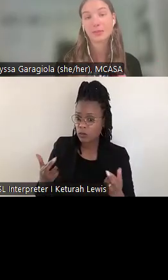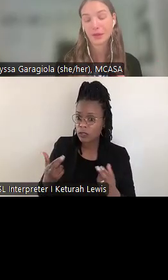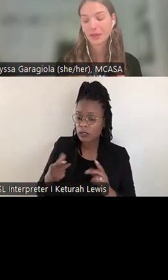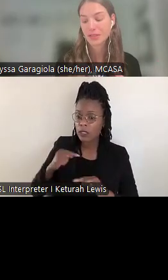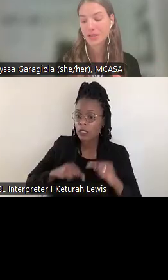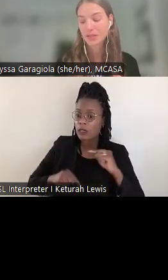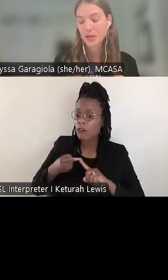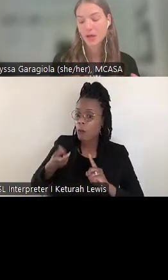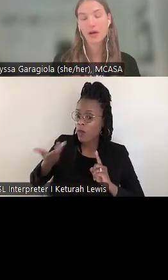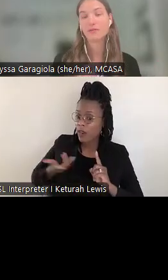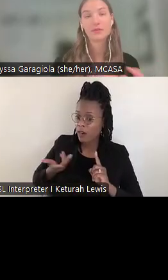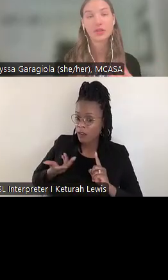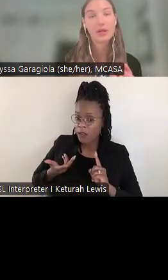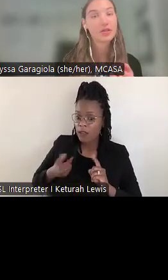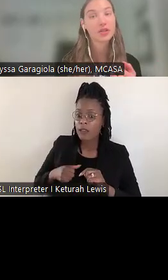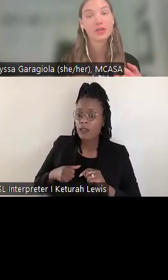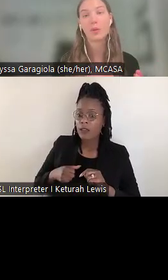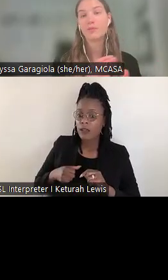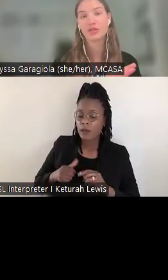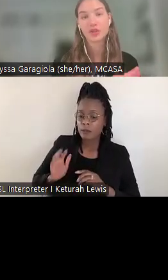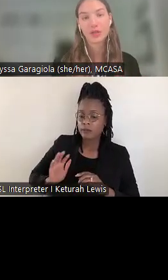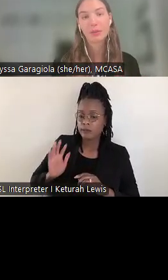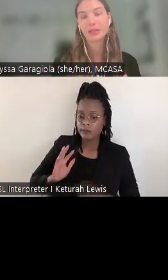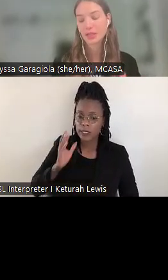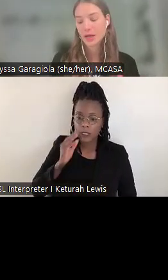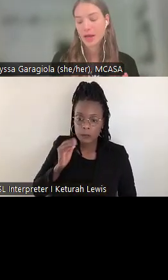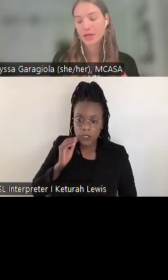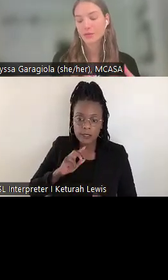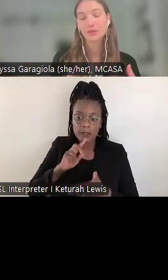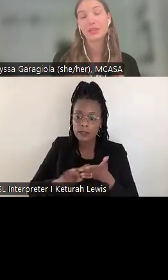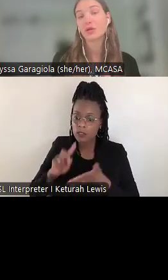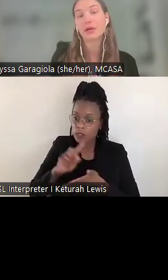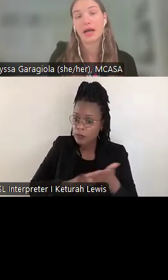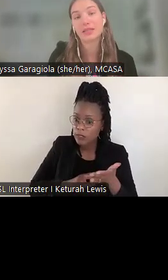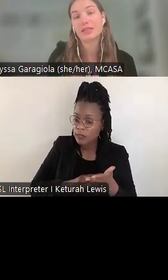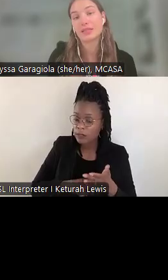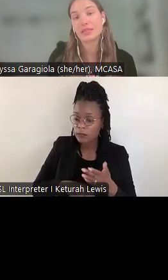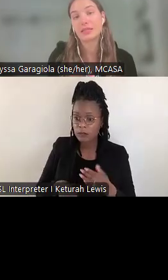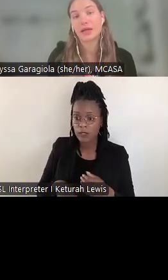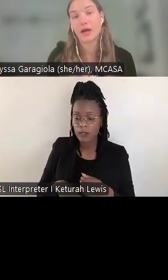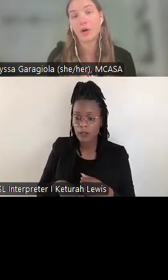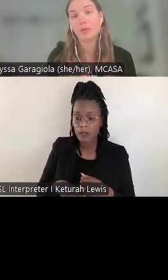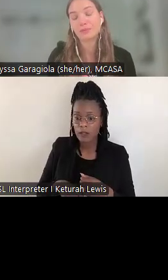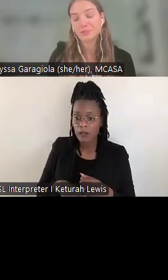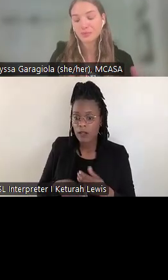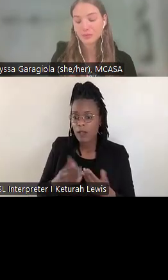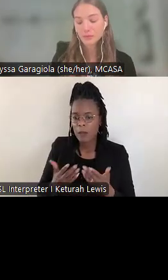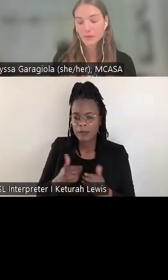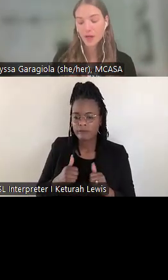past experiences of discrimination or mistreatment and lead to a reluctance in seeking